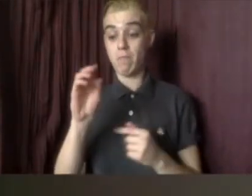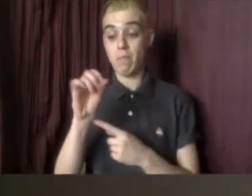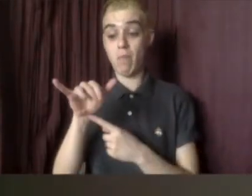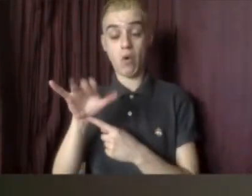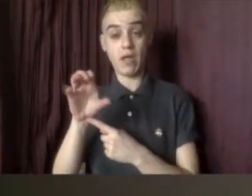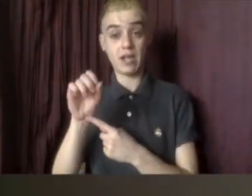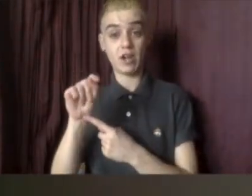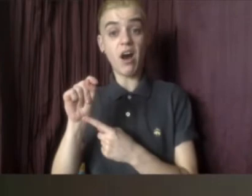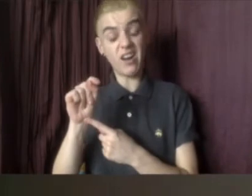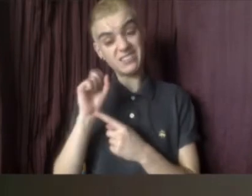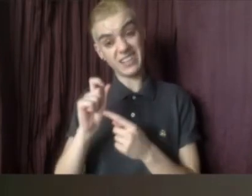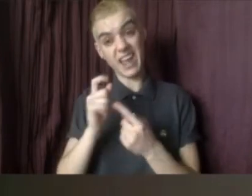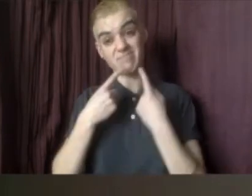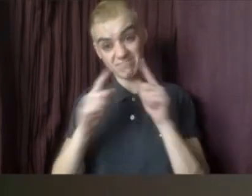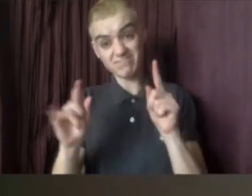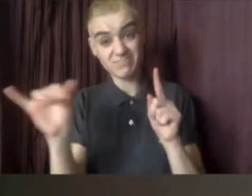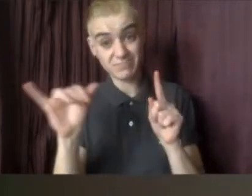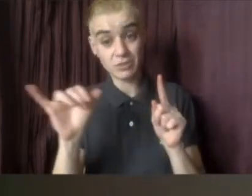viral.